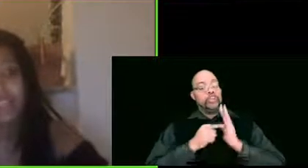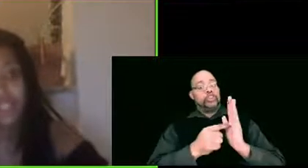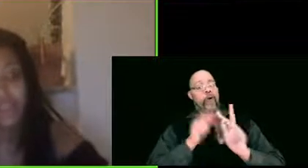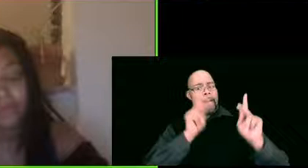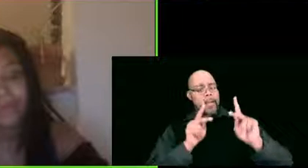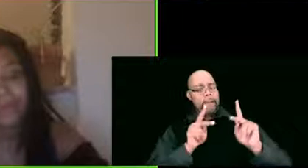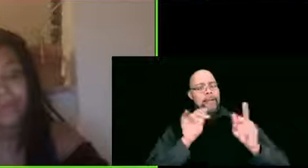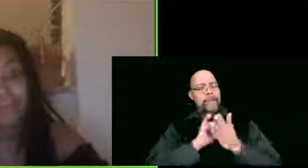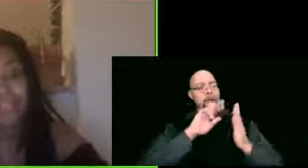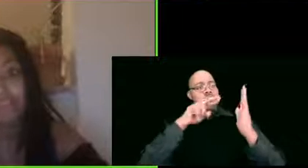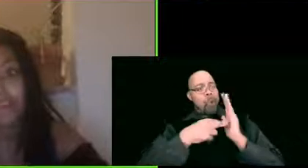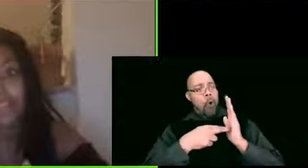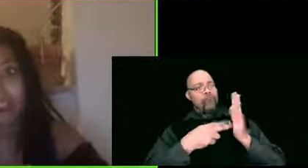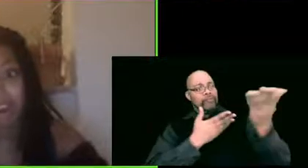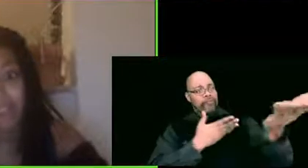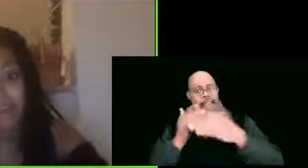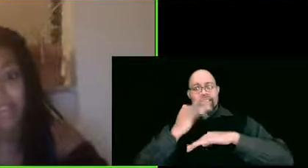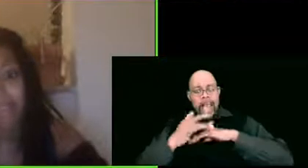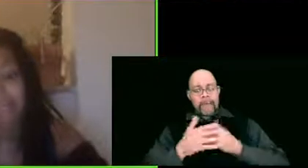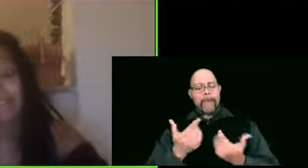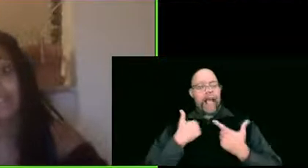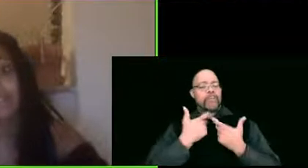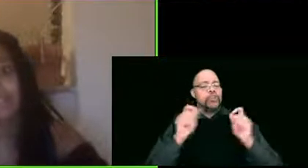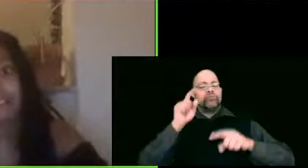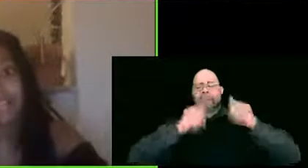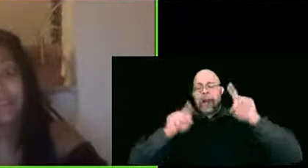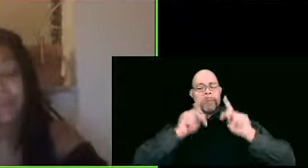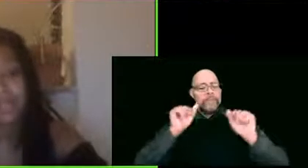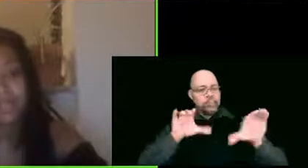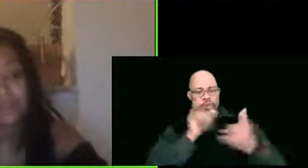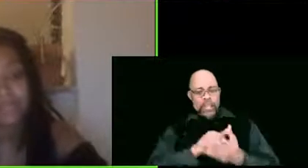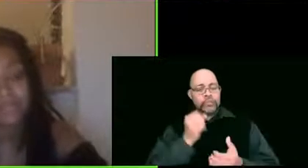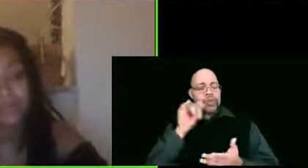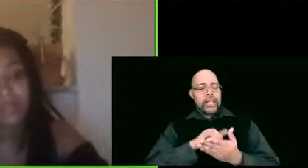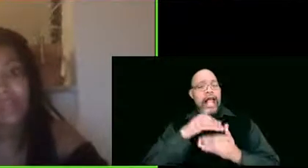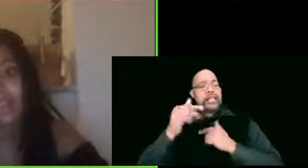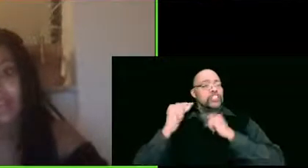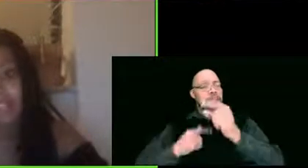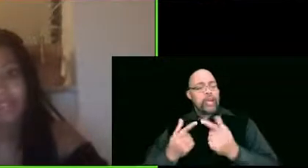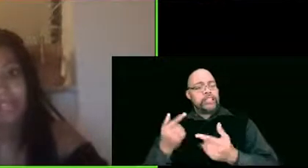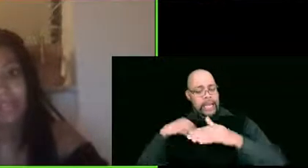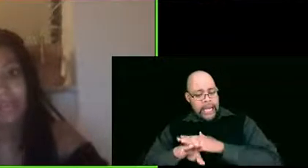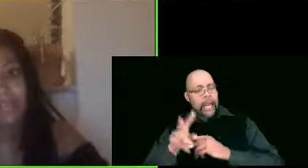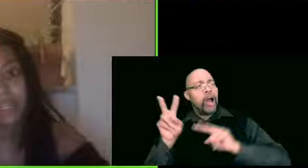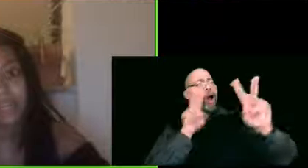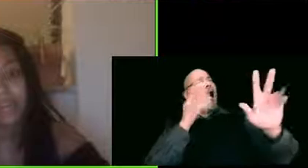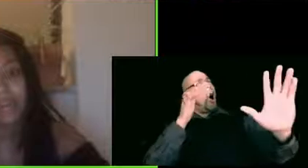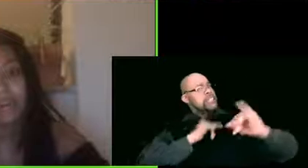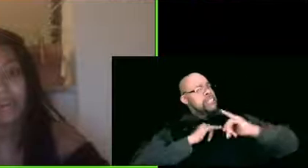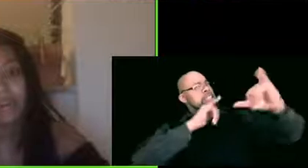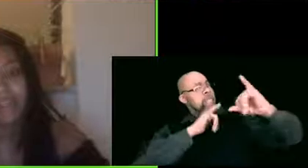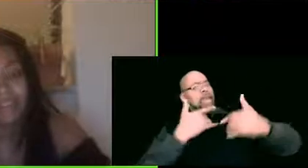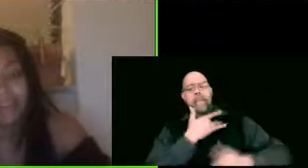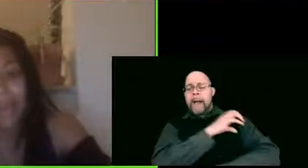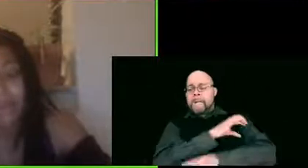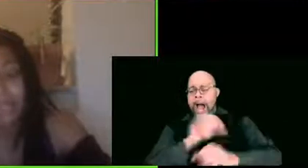of show people that these roles are out there and there is a huge variety of people that do them, so that the next generation coming in can feel like,